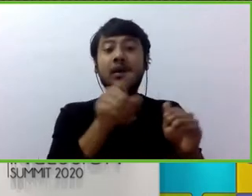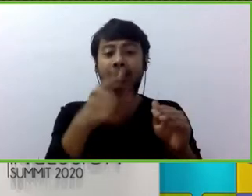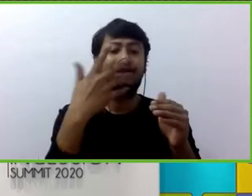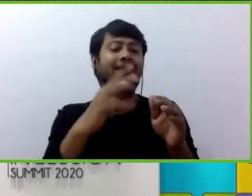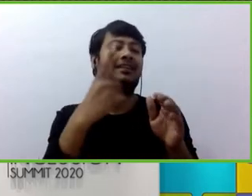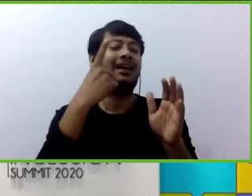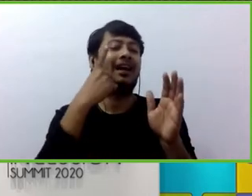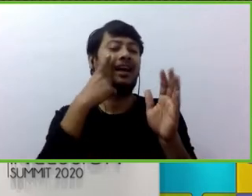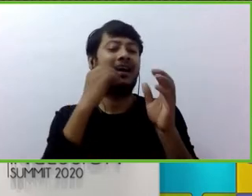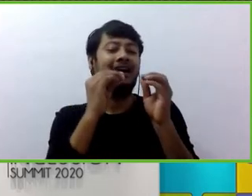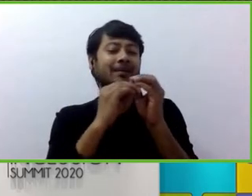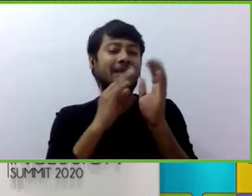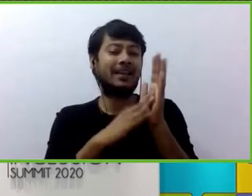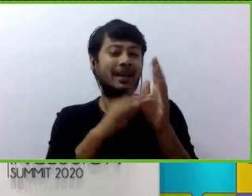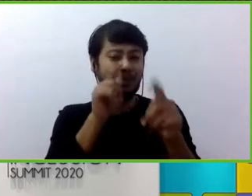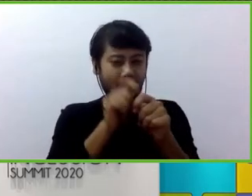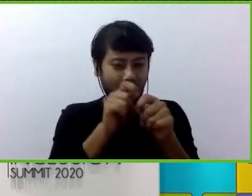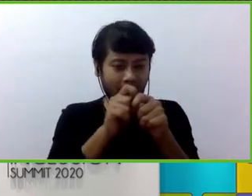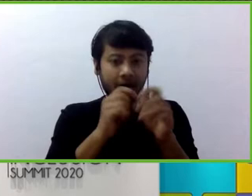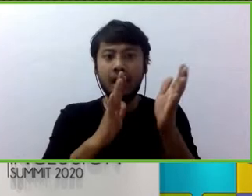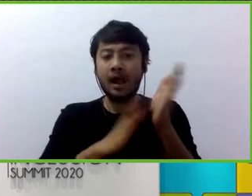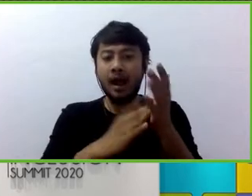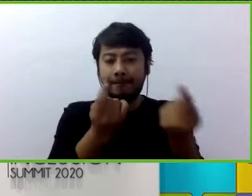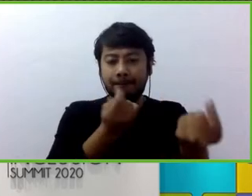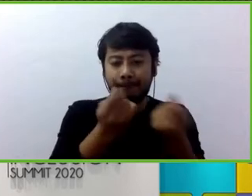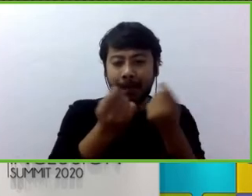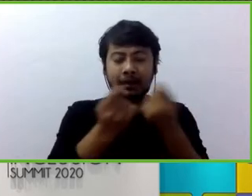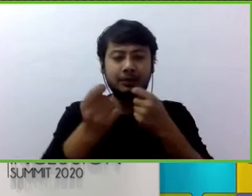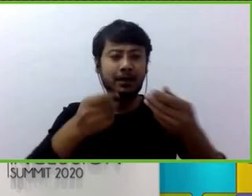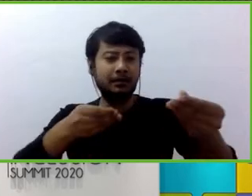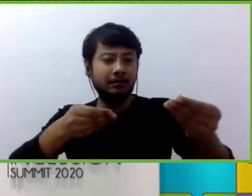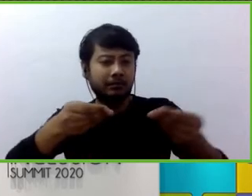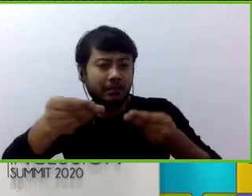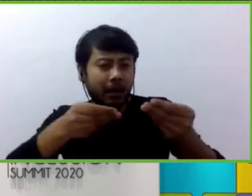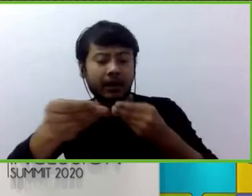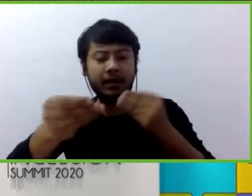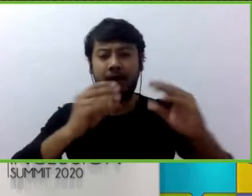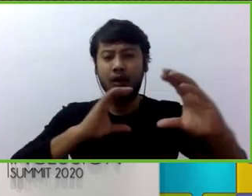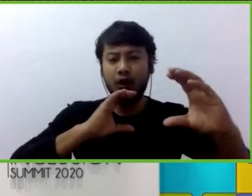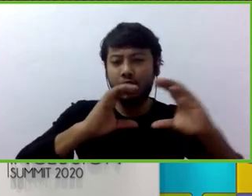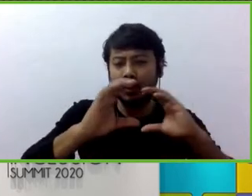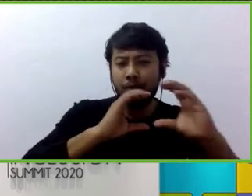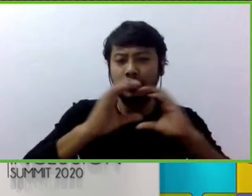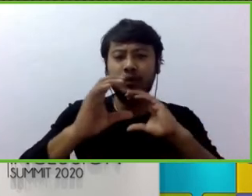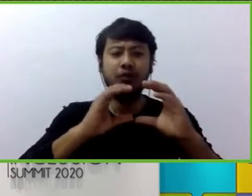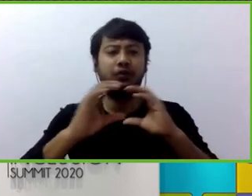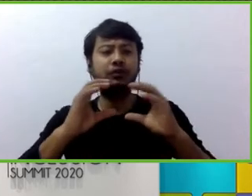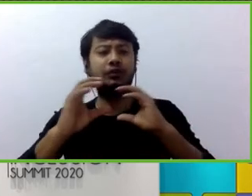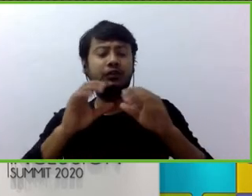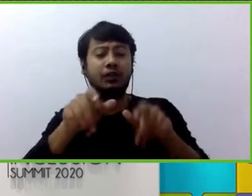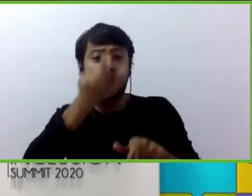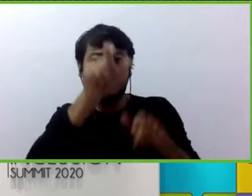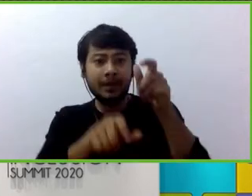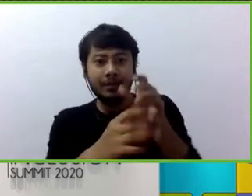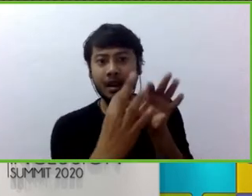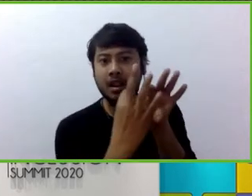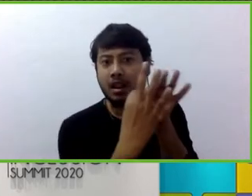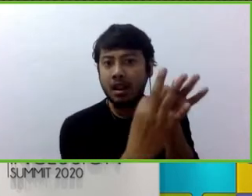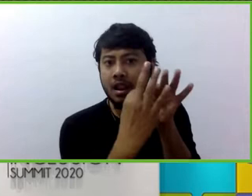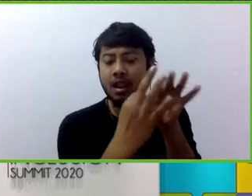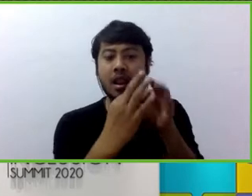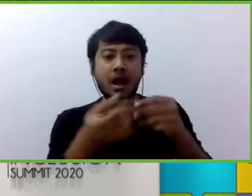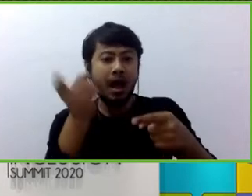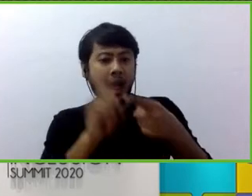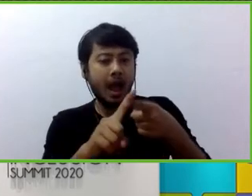in management, marketing and communication, media relations, employee engagement, crisis communications, diversity,